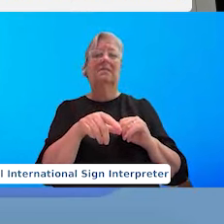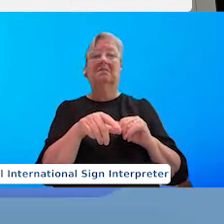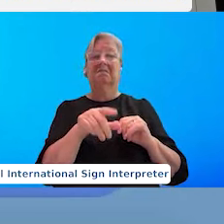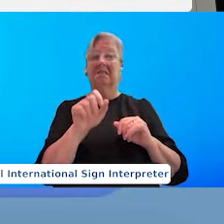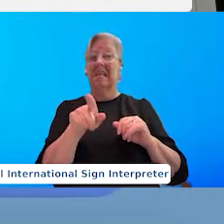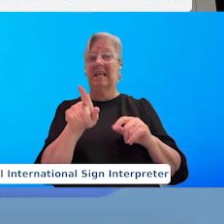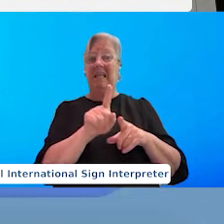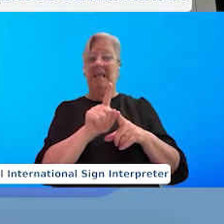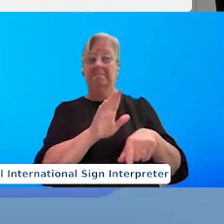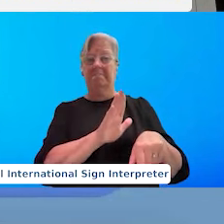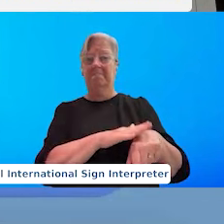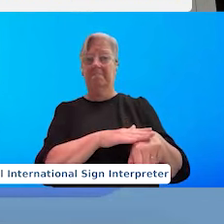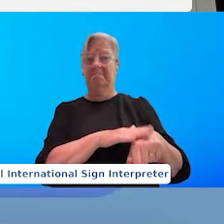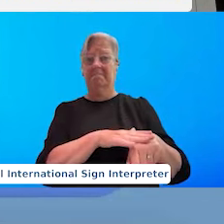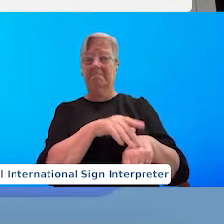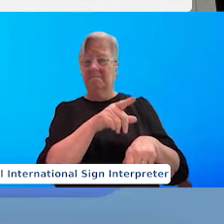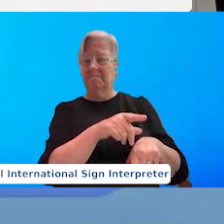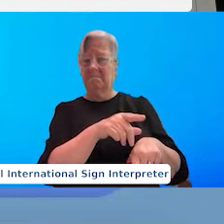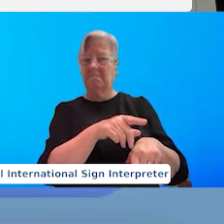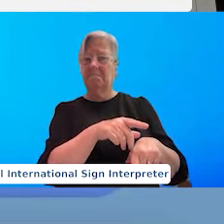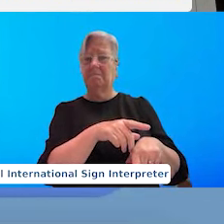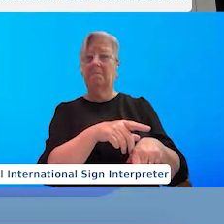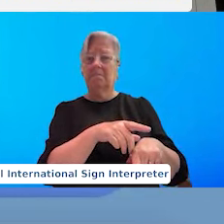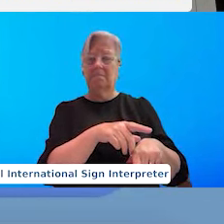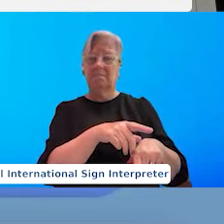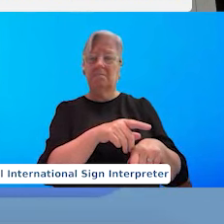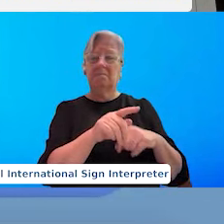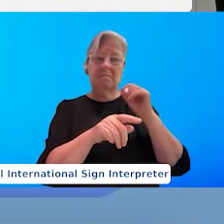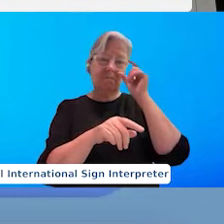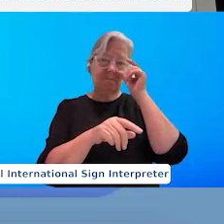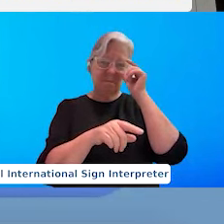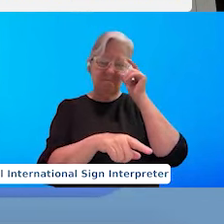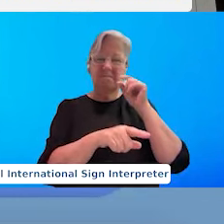the individual loan up to from 60,000 to